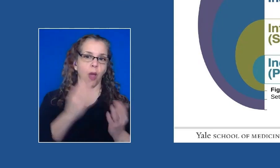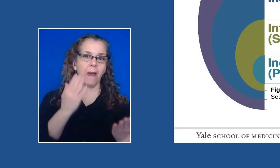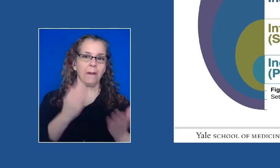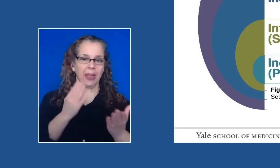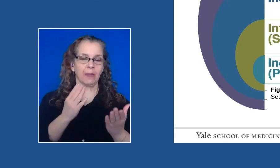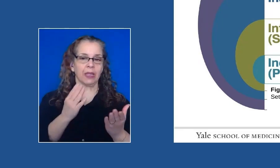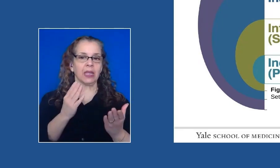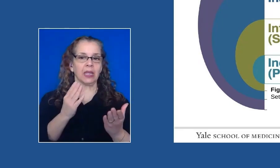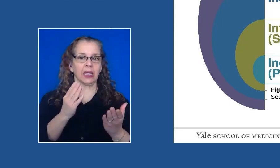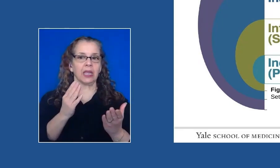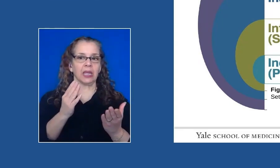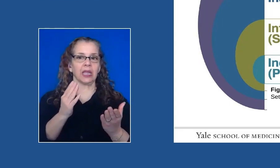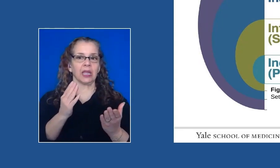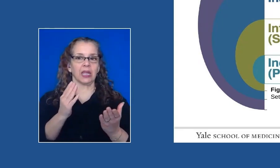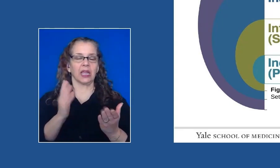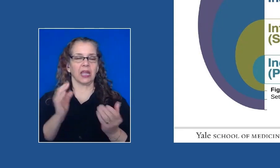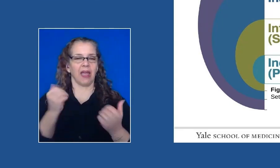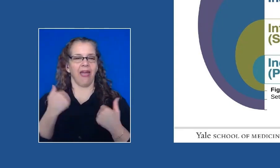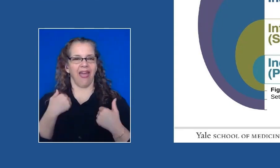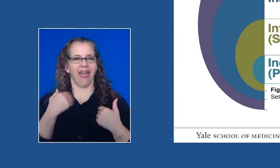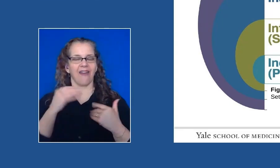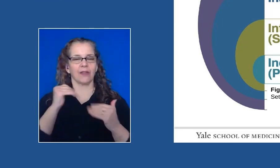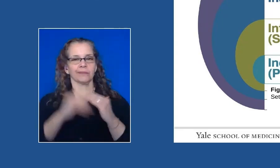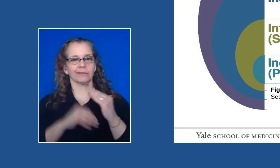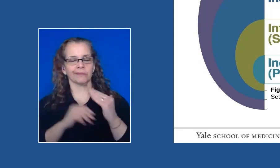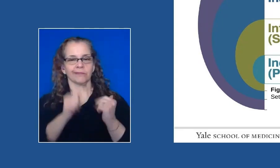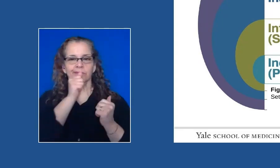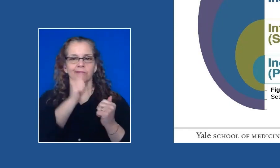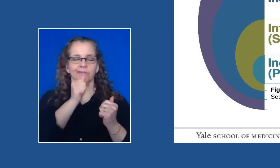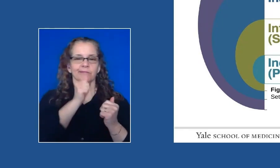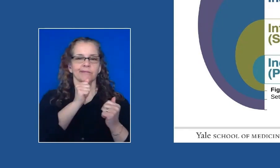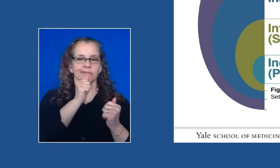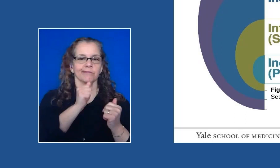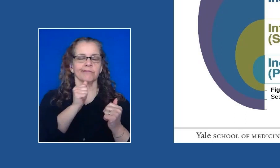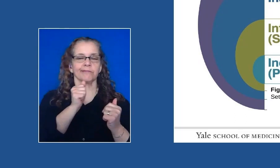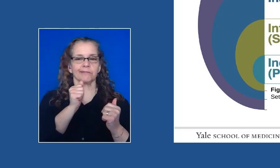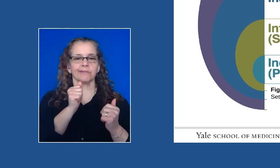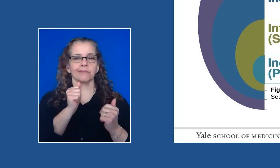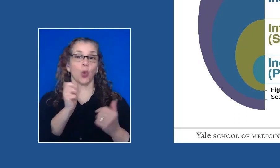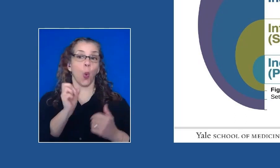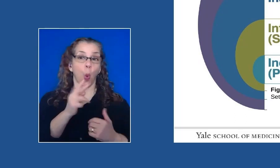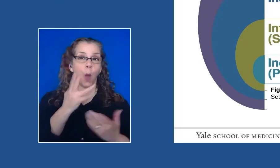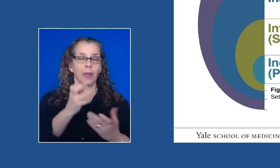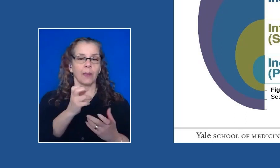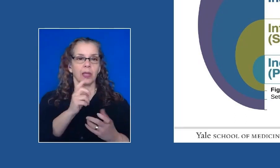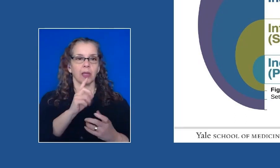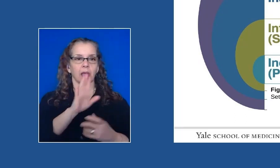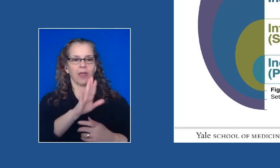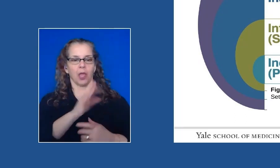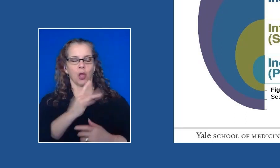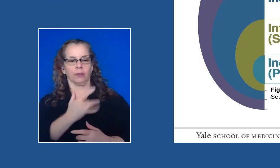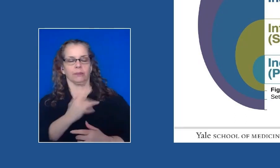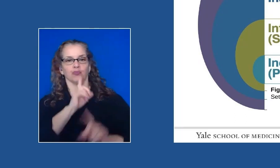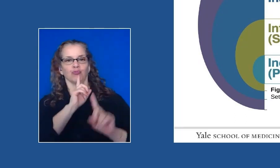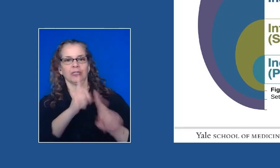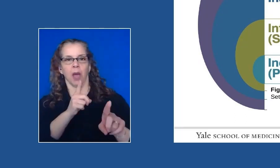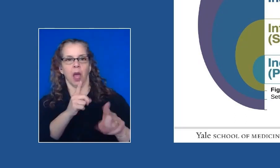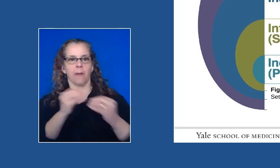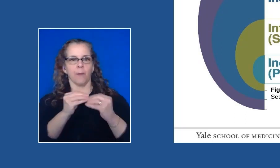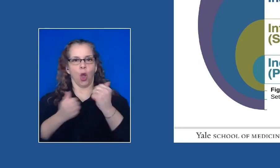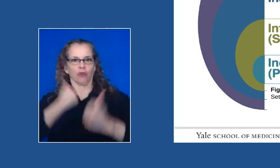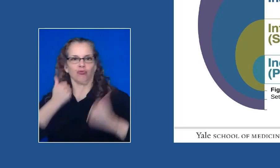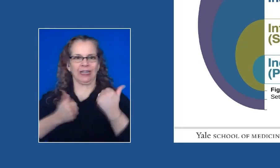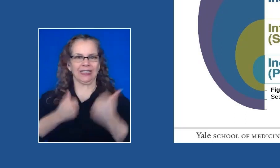disinhibited behavior, or in an environment or milieu where they respond more aggressively to potential threat. But that's just